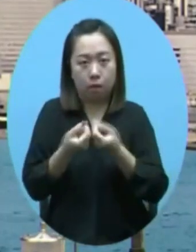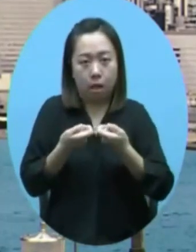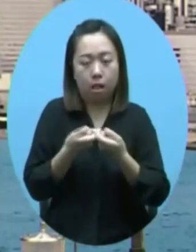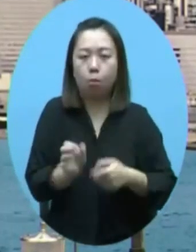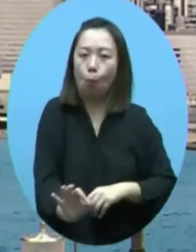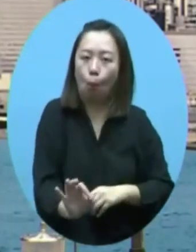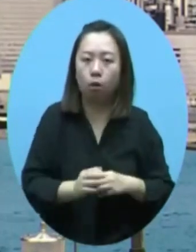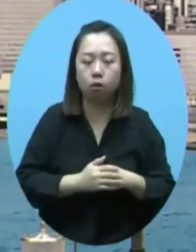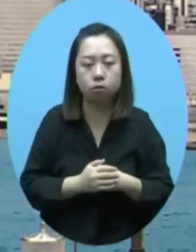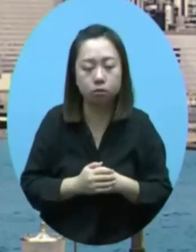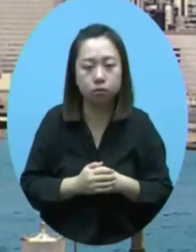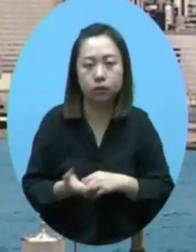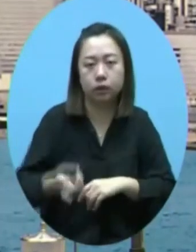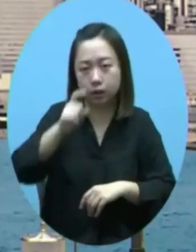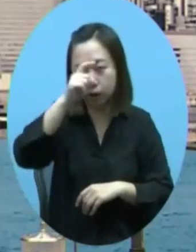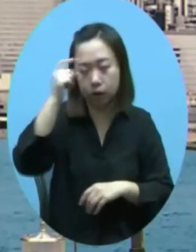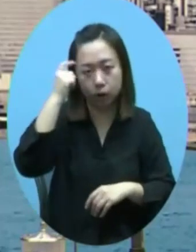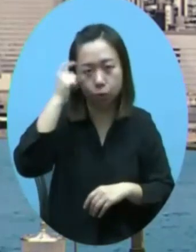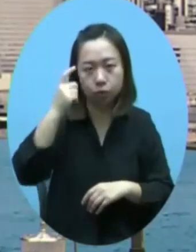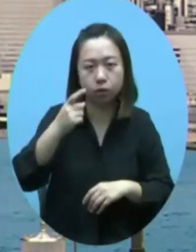and are not joined together,